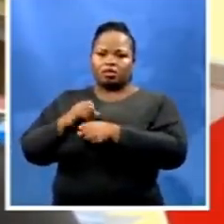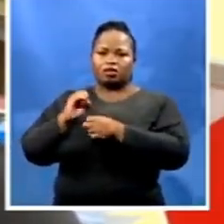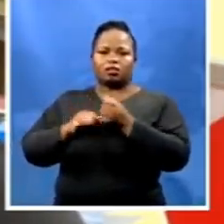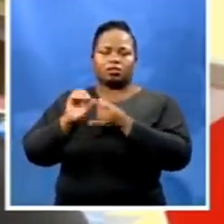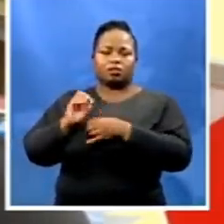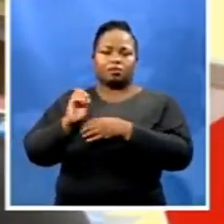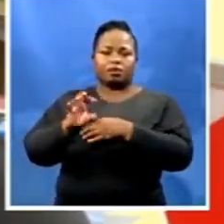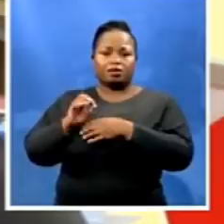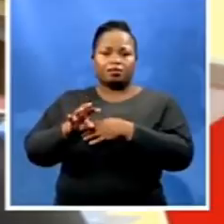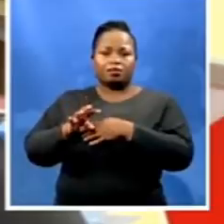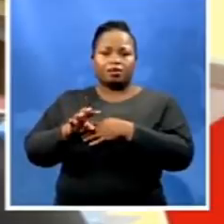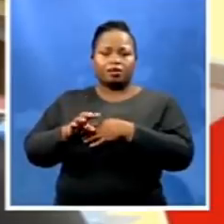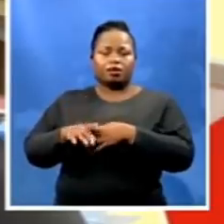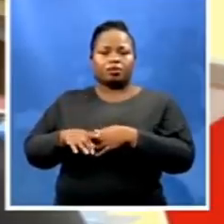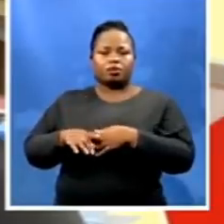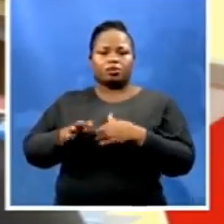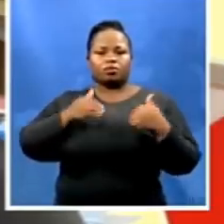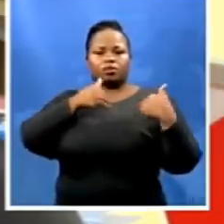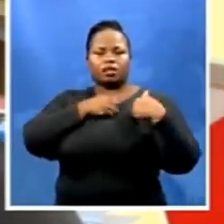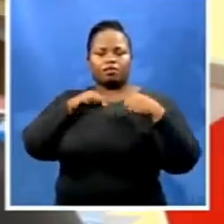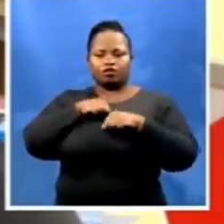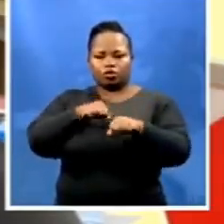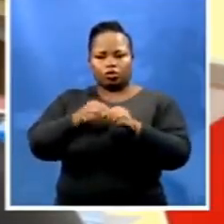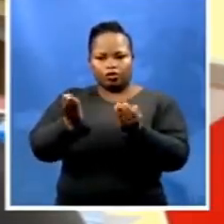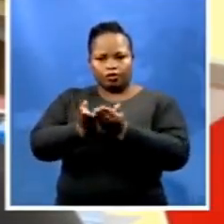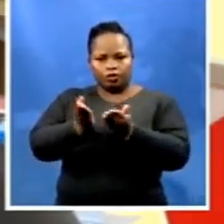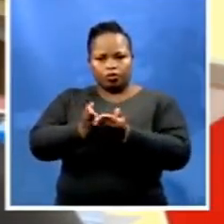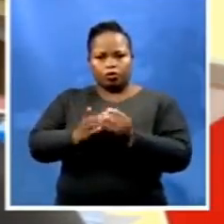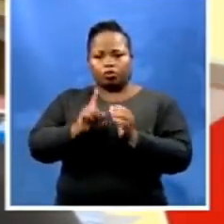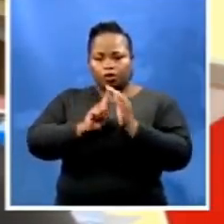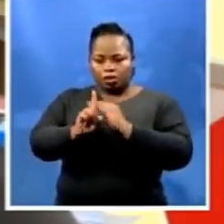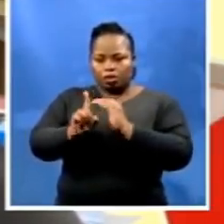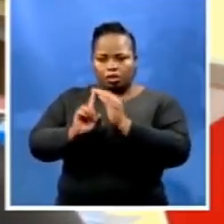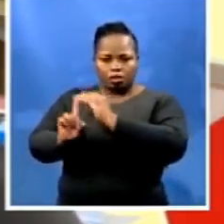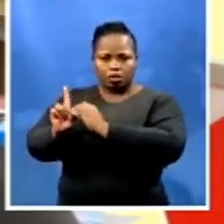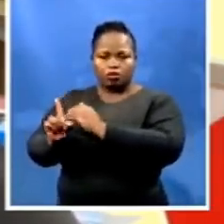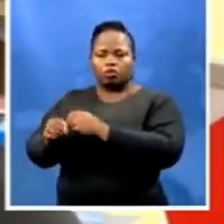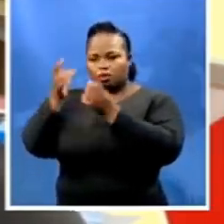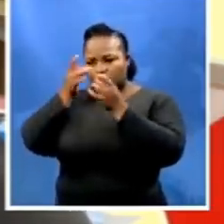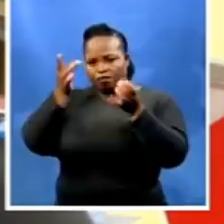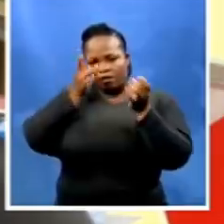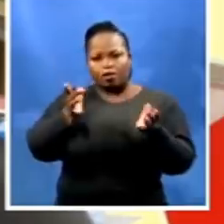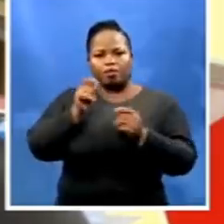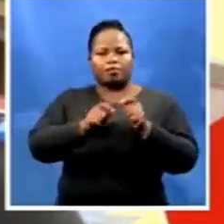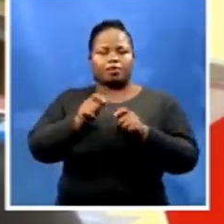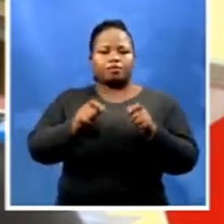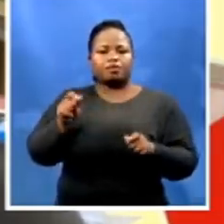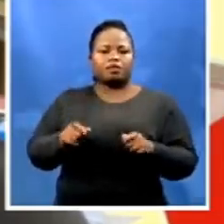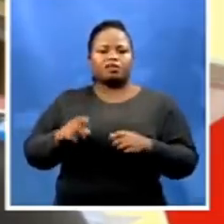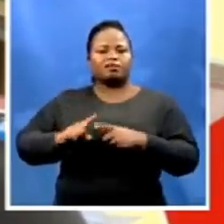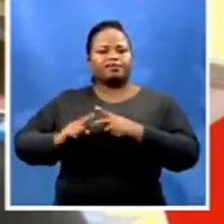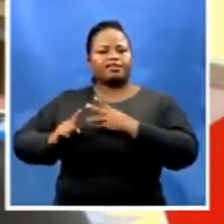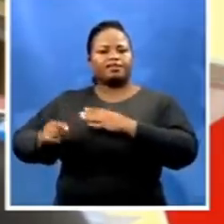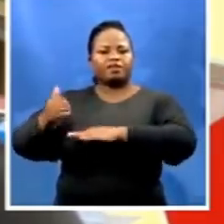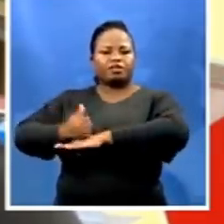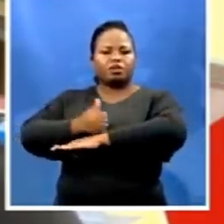of our schools. Wherever we go, we continue to pass a message. We're engaging a number of stakeholders, Amakosi, the councillors, and